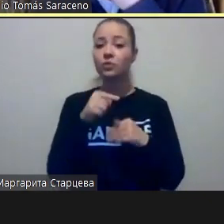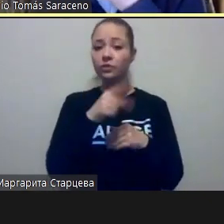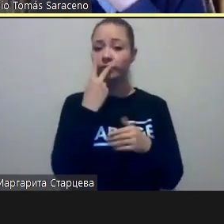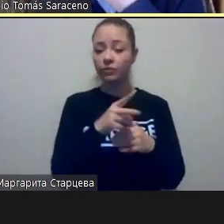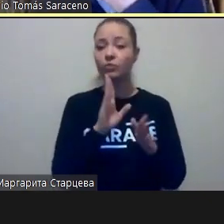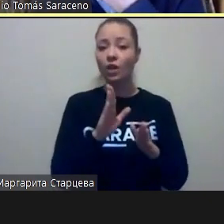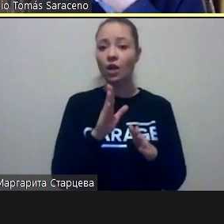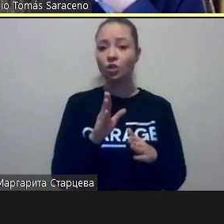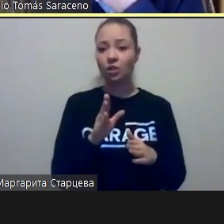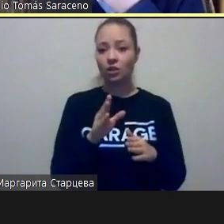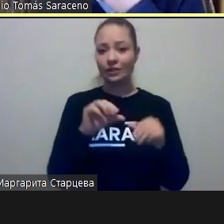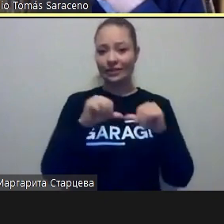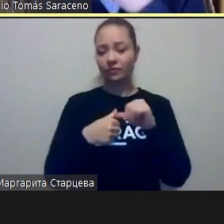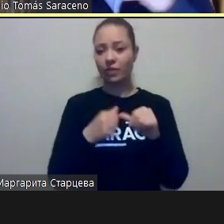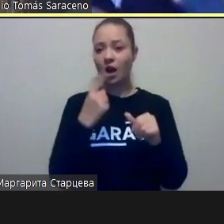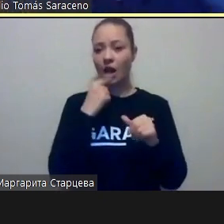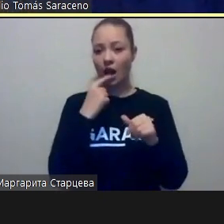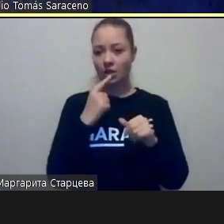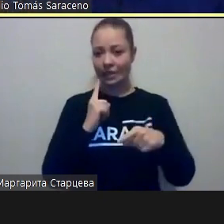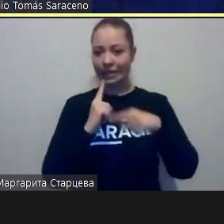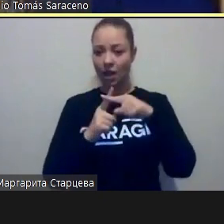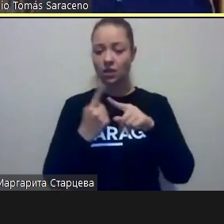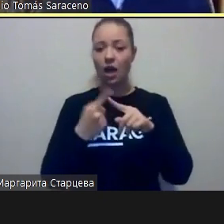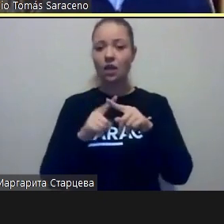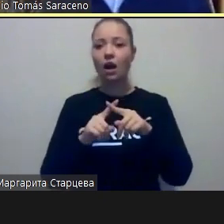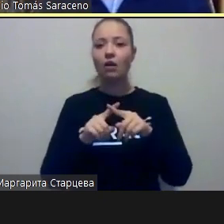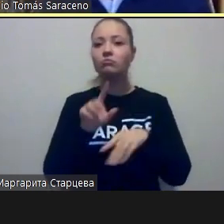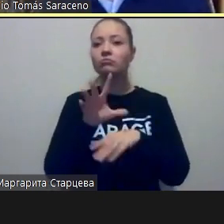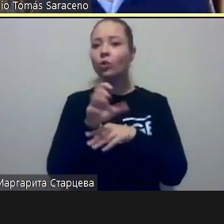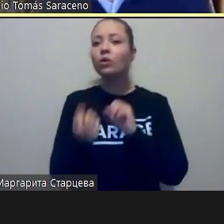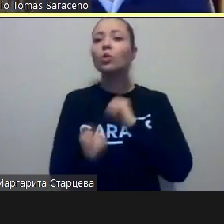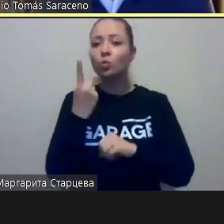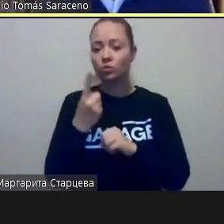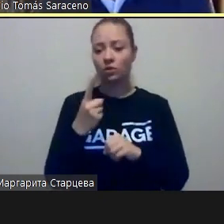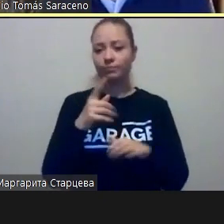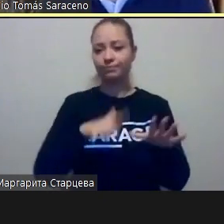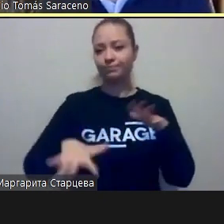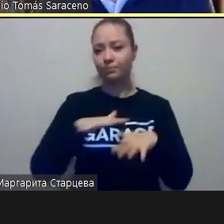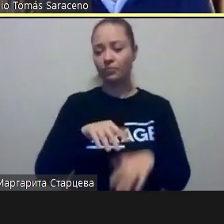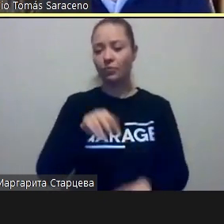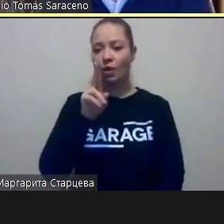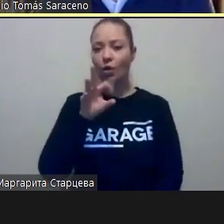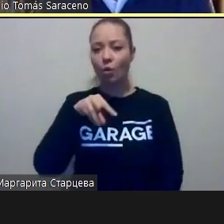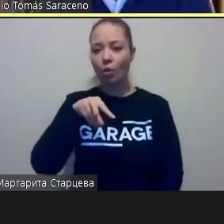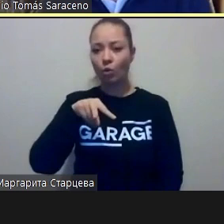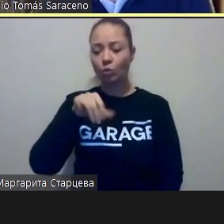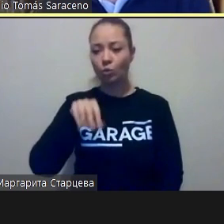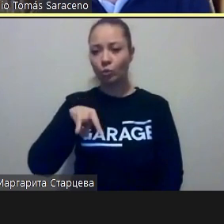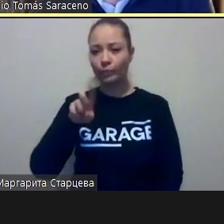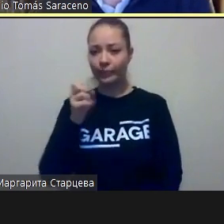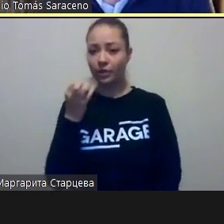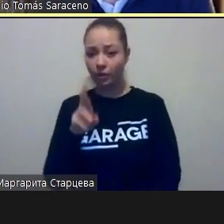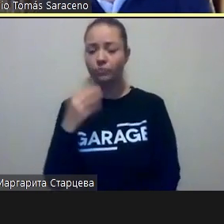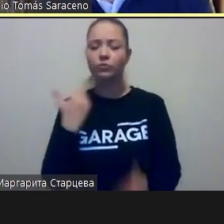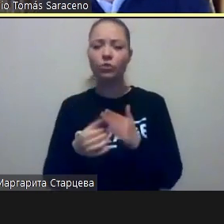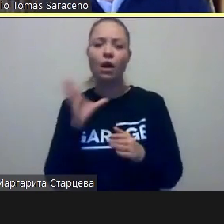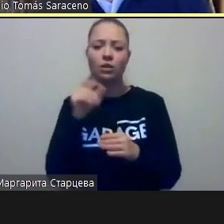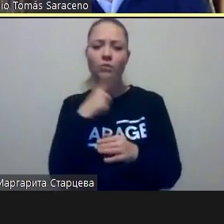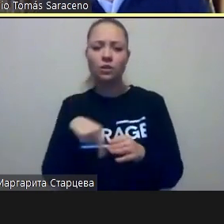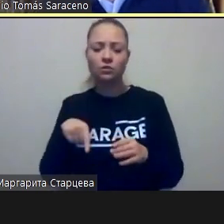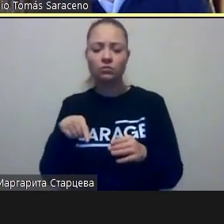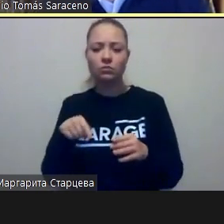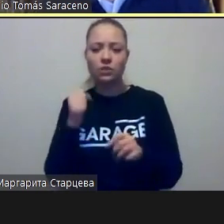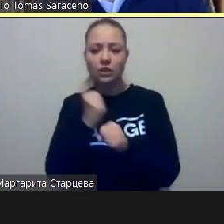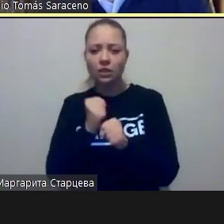Colombia. Then this kind of huge envelope, it encloses a volume of air where